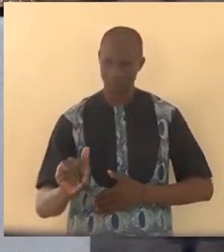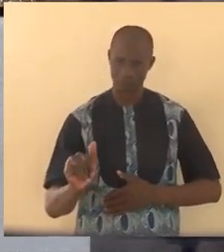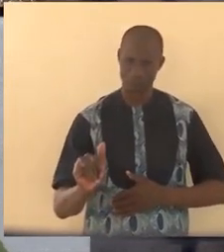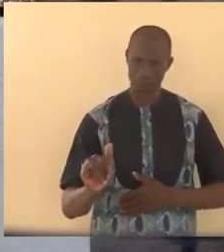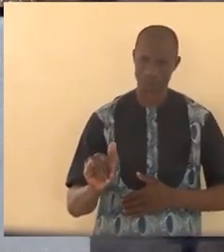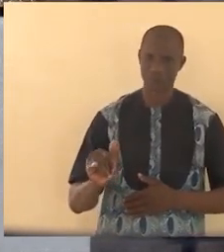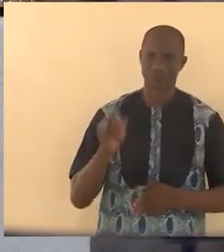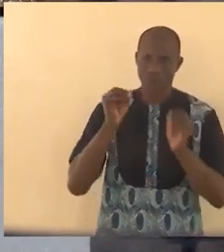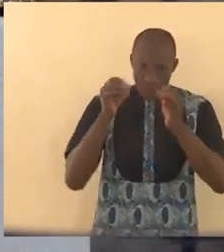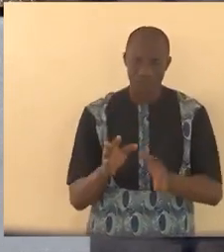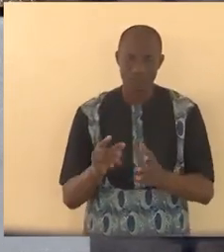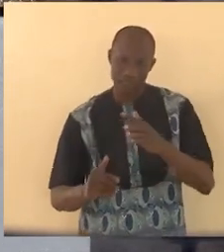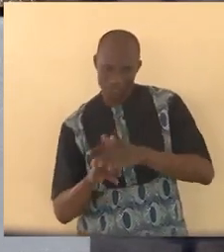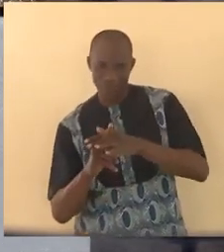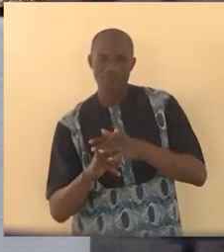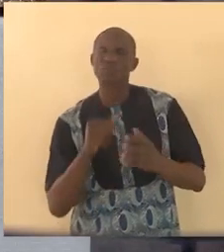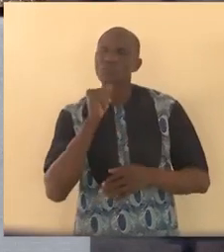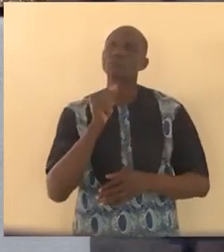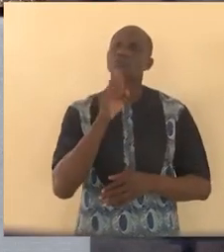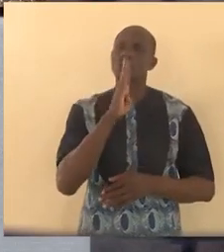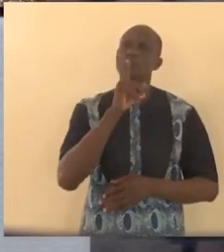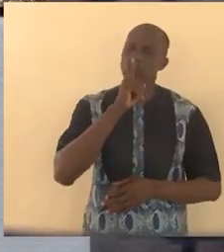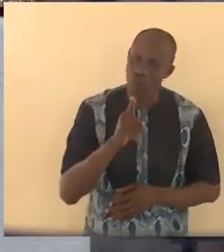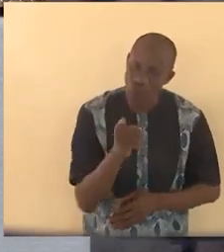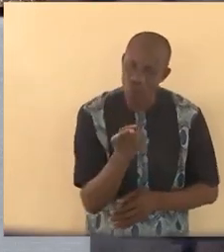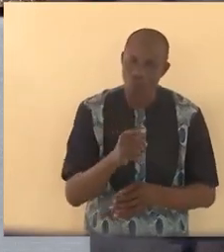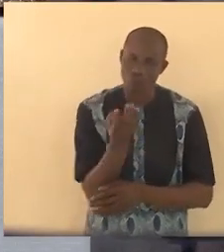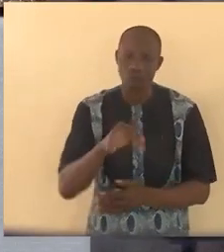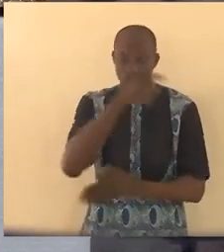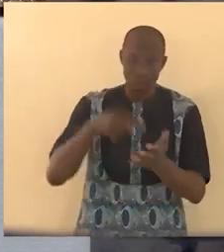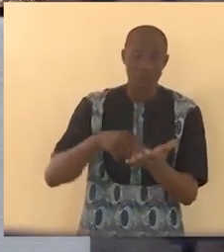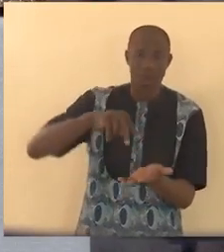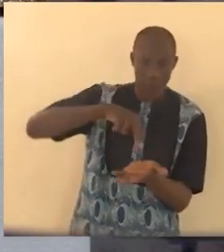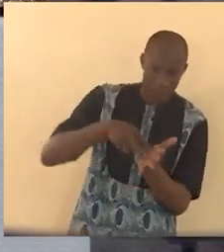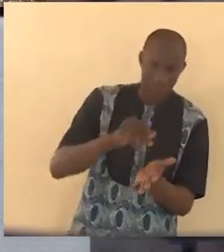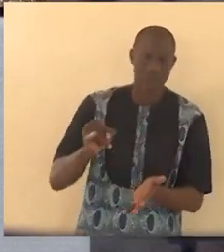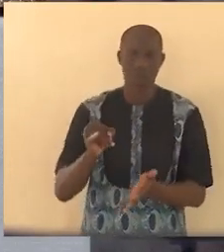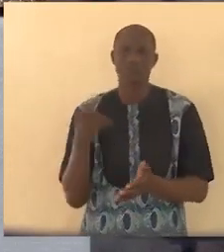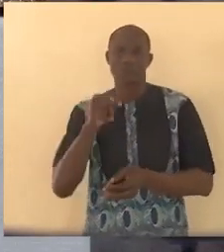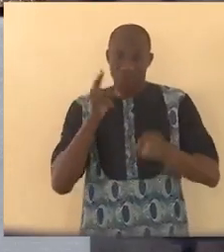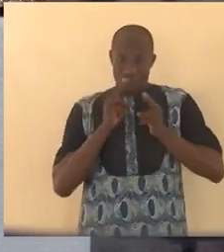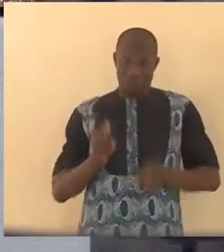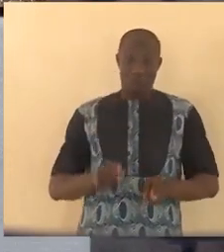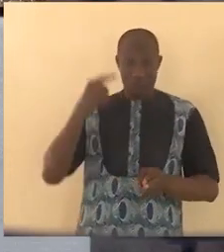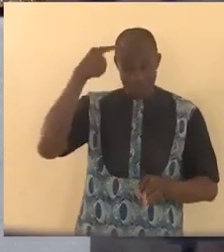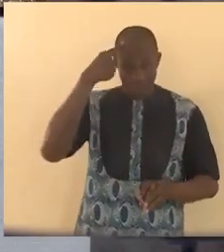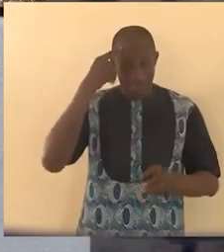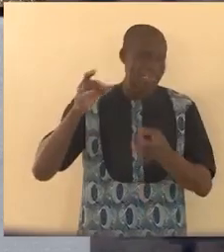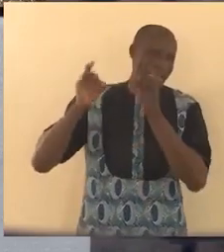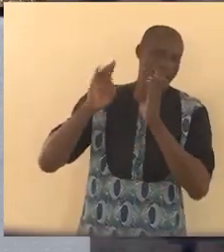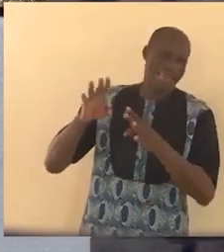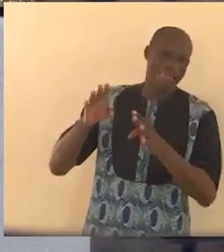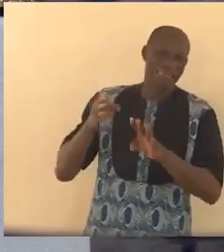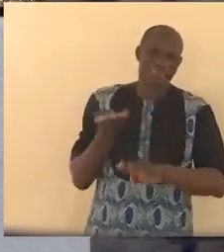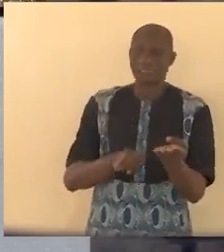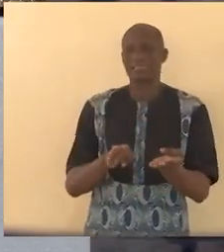Yet, Kuhelet appears not to be sure of what this purpose is. The human mind abhors